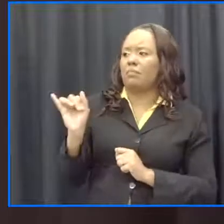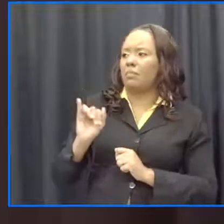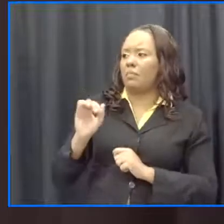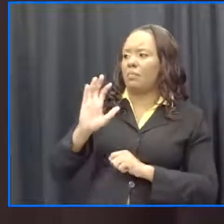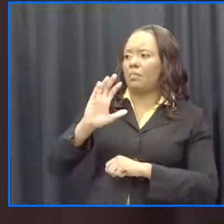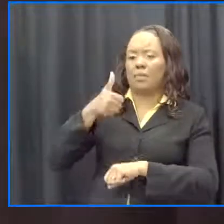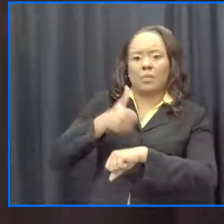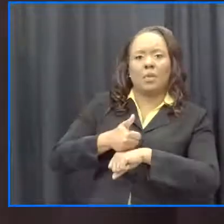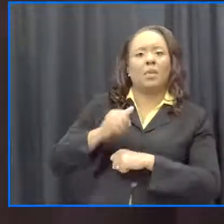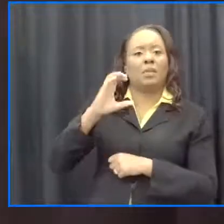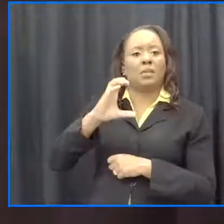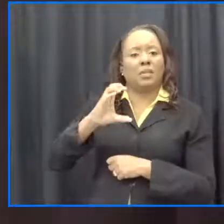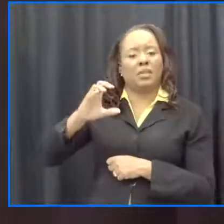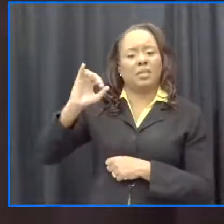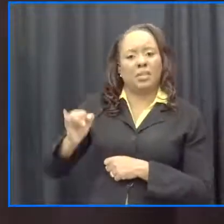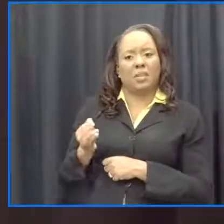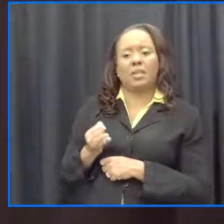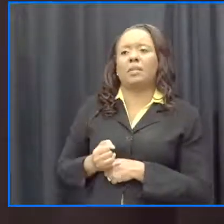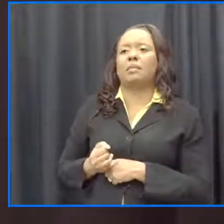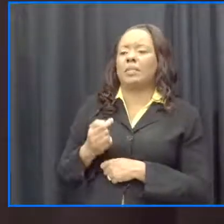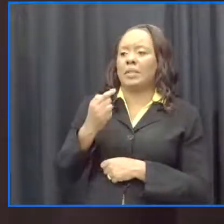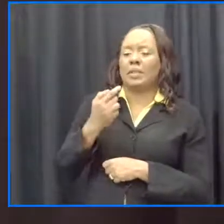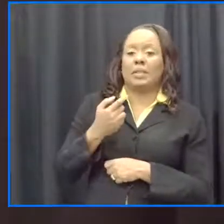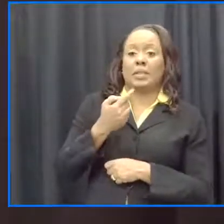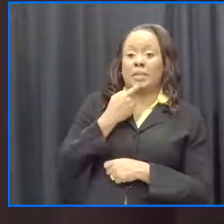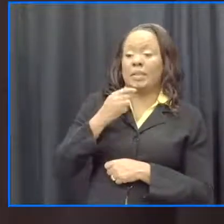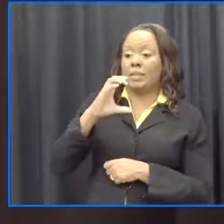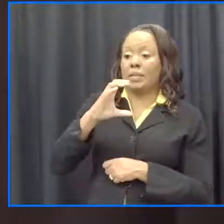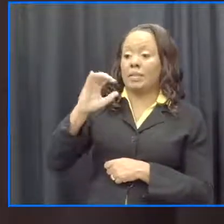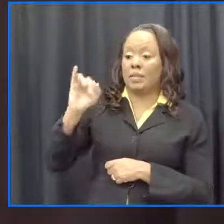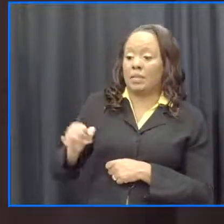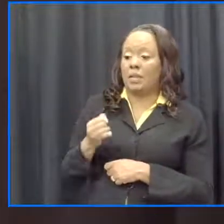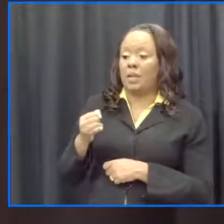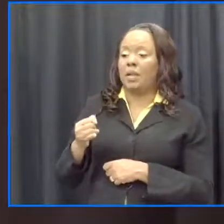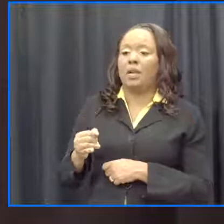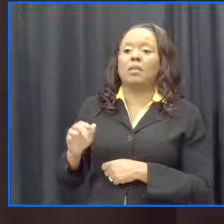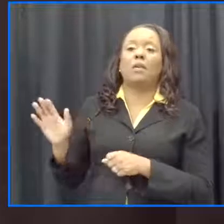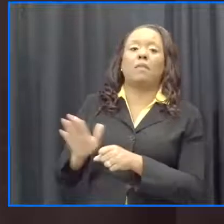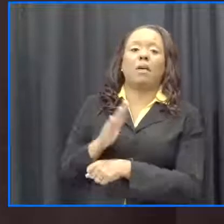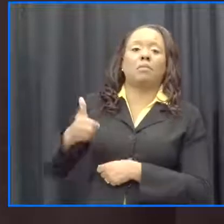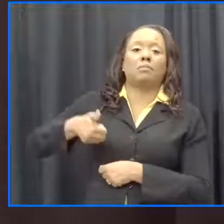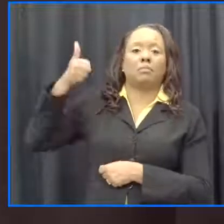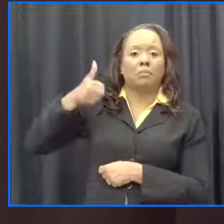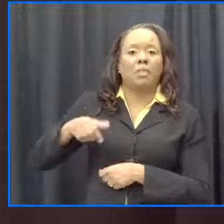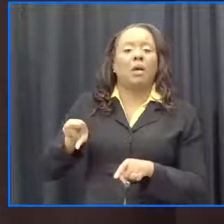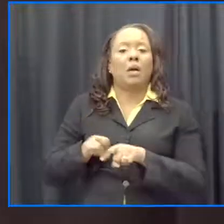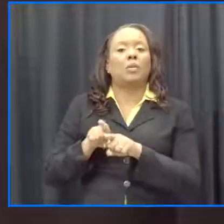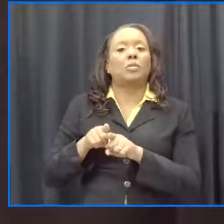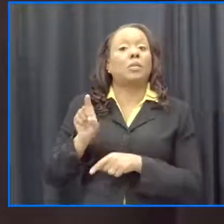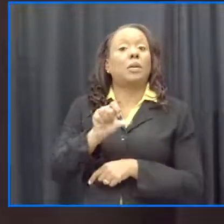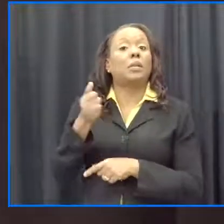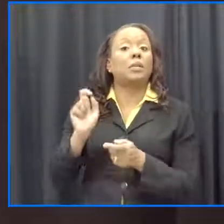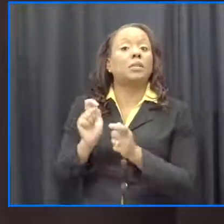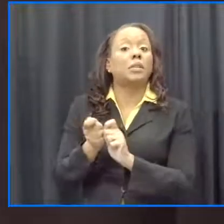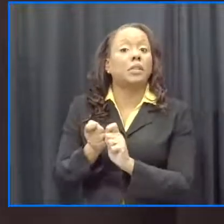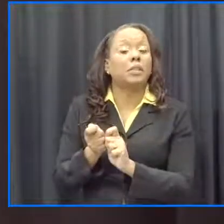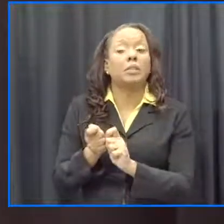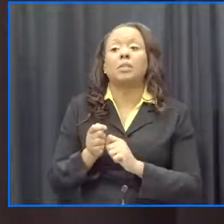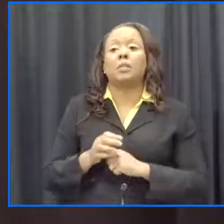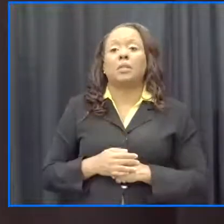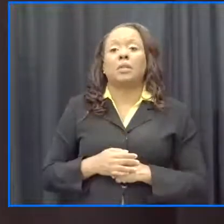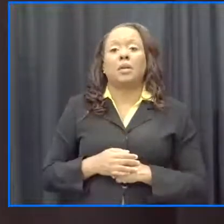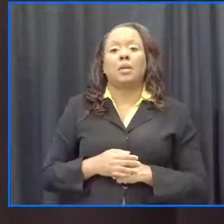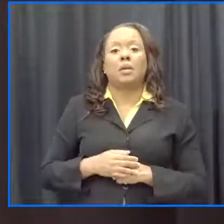far-reaching, such as the establishment of the CCJ as our final court of appeal and the removal of the Queen as our head of state and replacing her